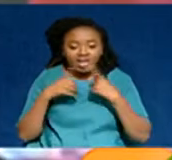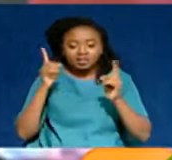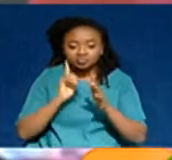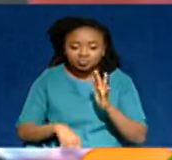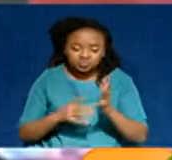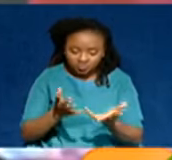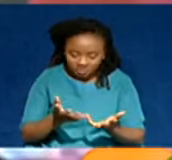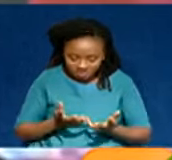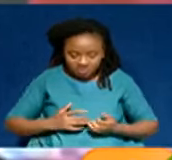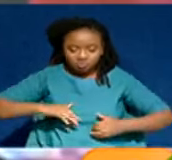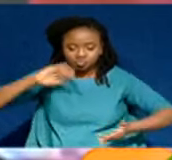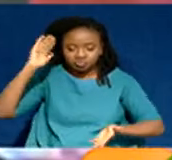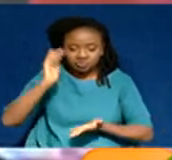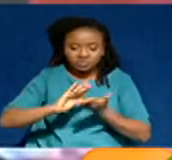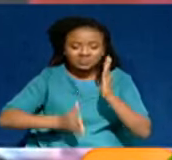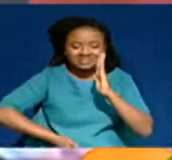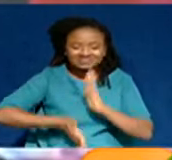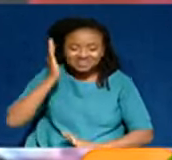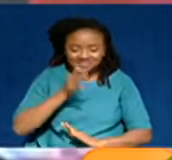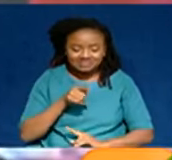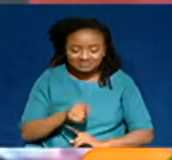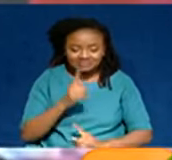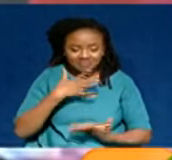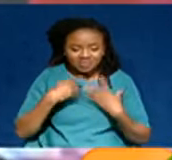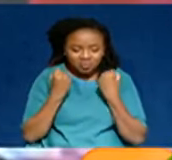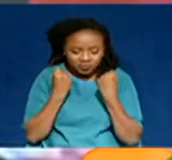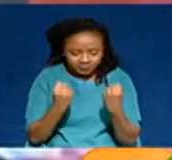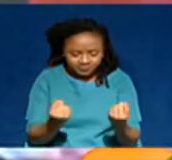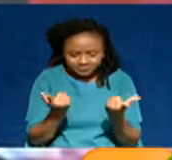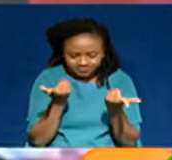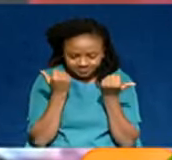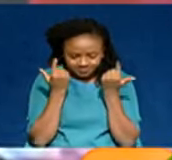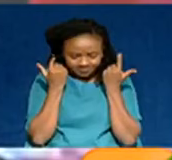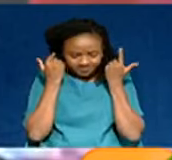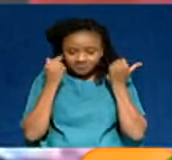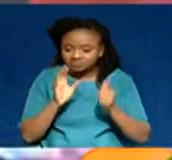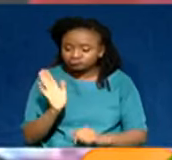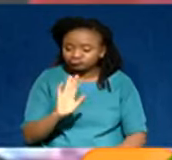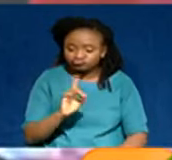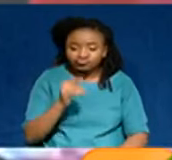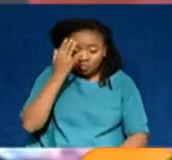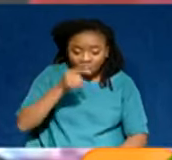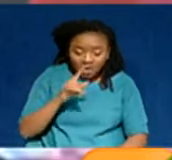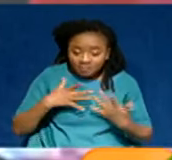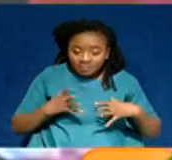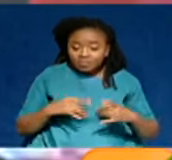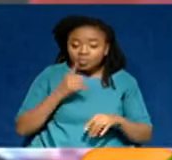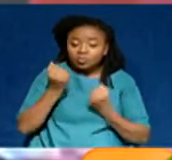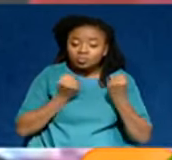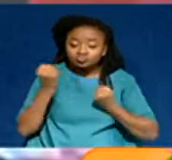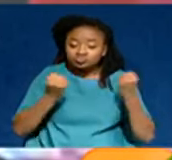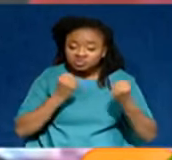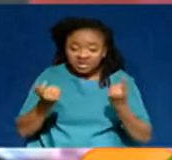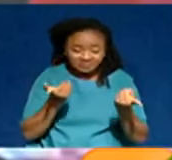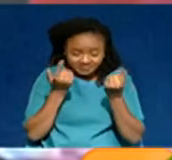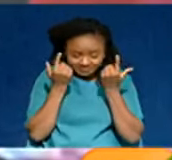Speed is the fast killer. In all these contributions, the highest contributor to deaths is speed. Yeah. And we have said that we are going to set up